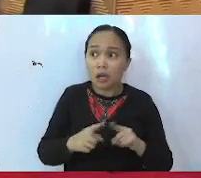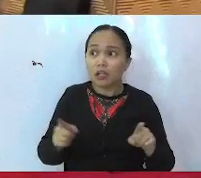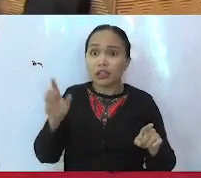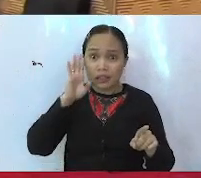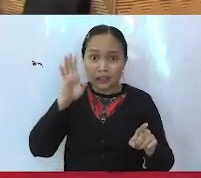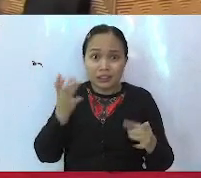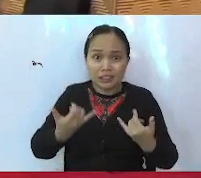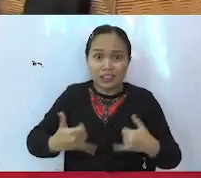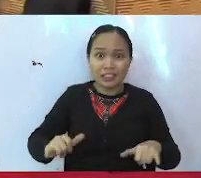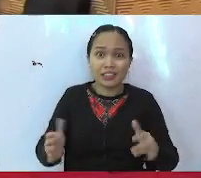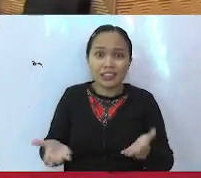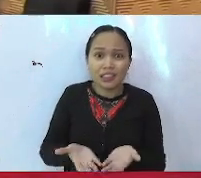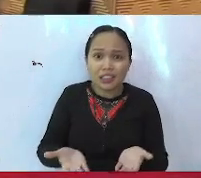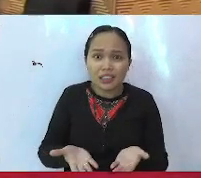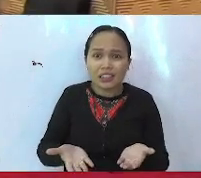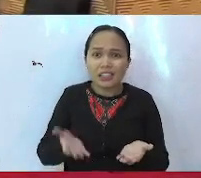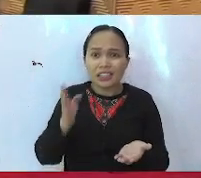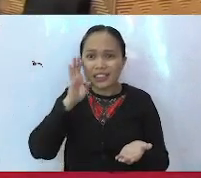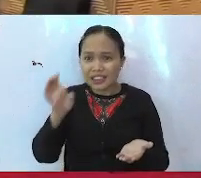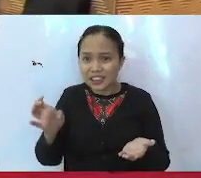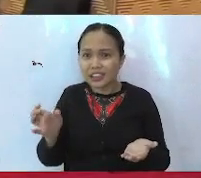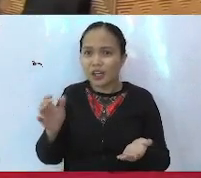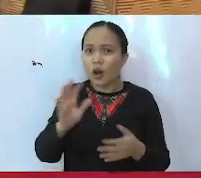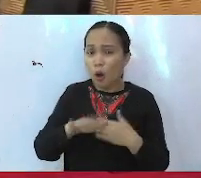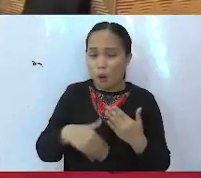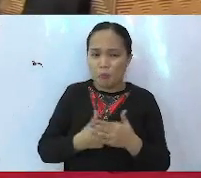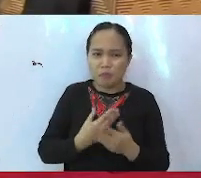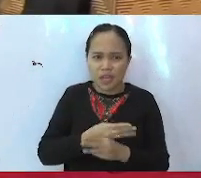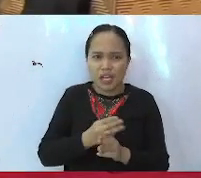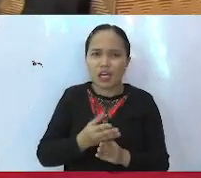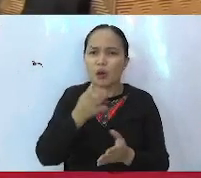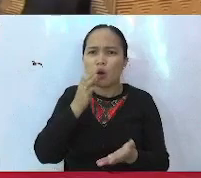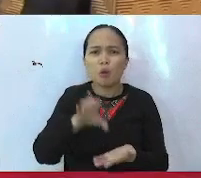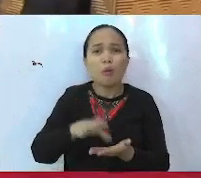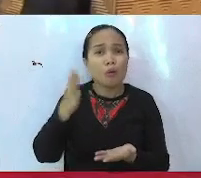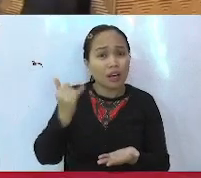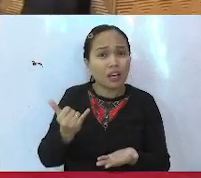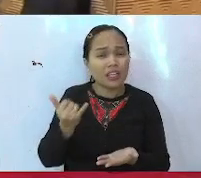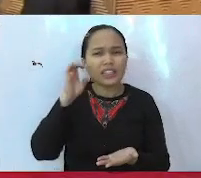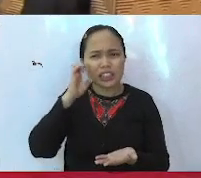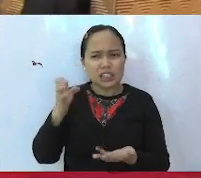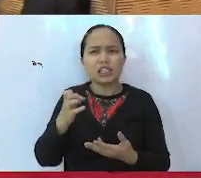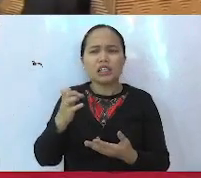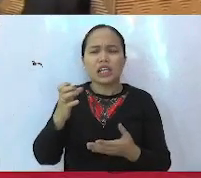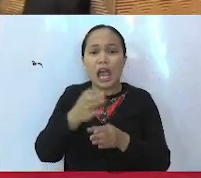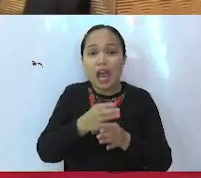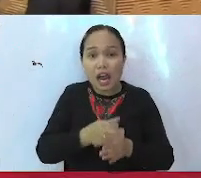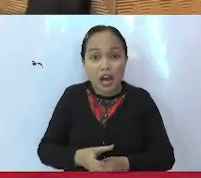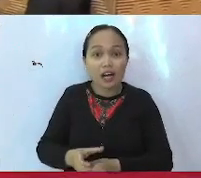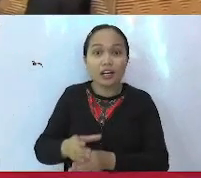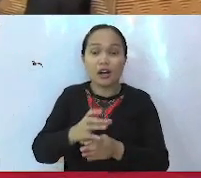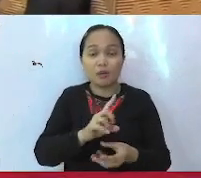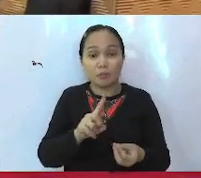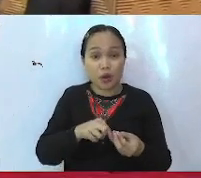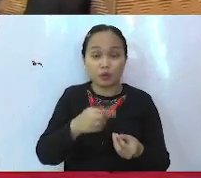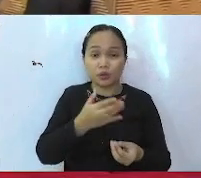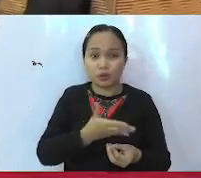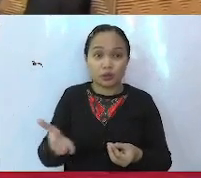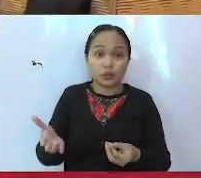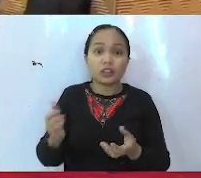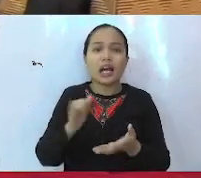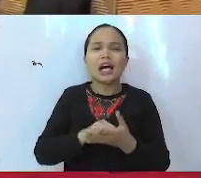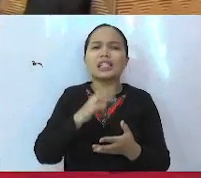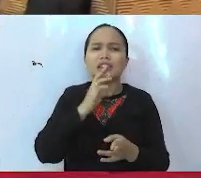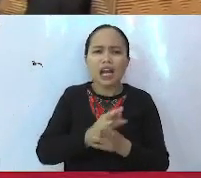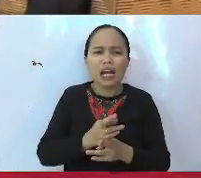here. Yeah. He's sitting here making all these comments, and why? Because he cares about you. That's right. The right track is to honor that